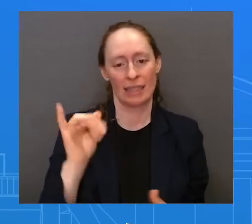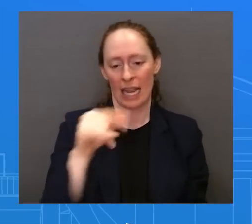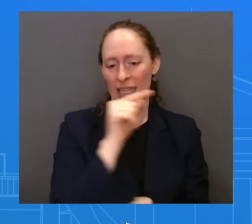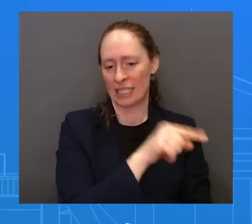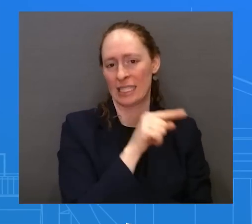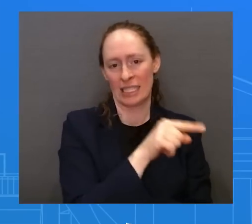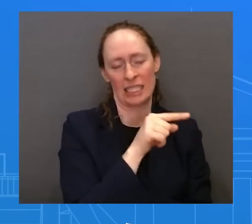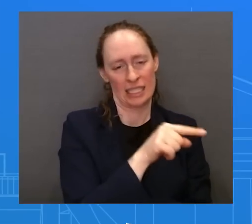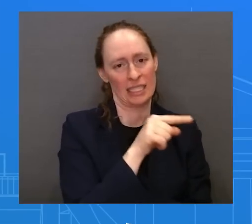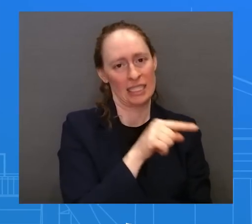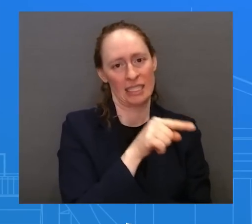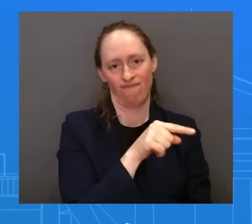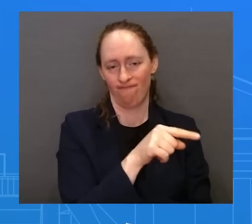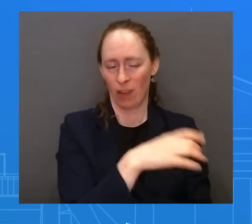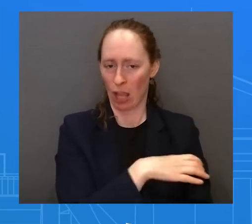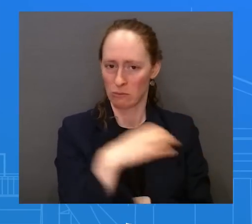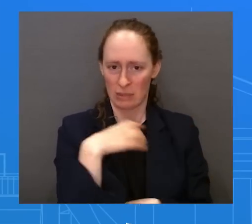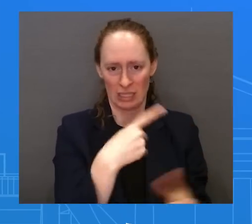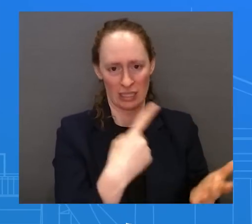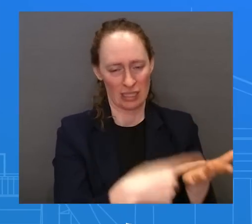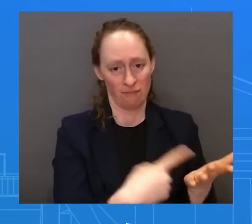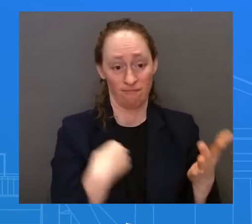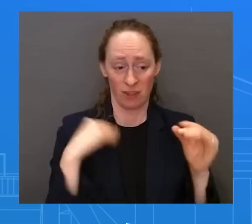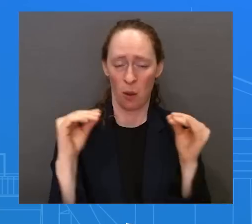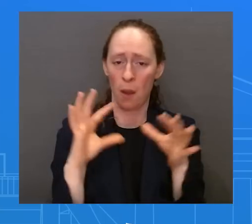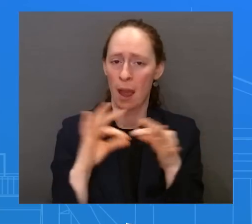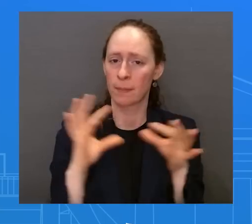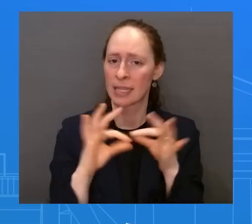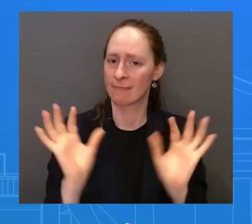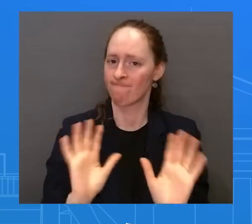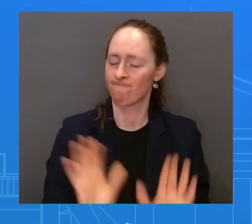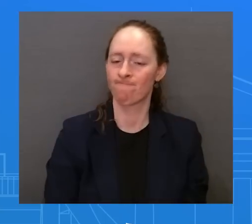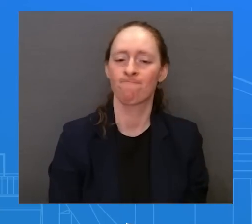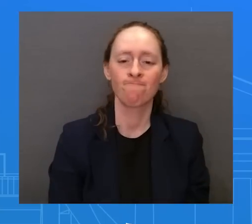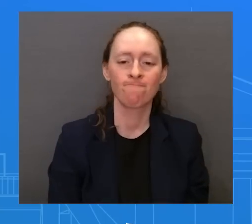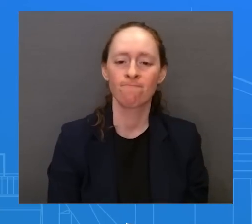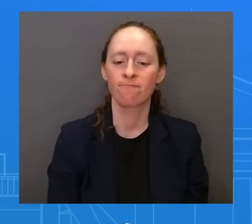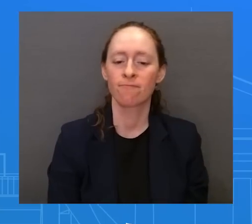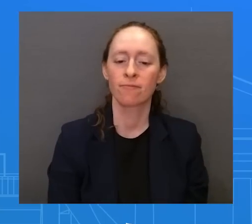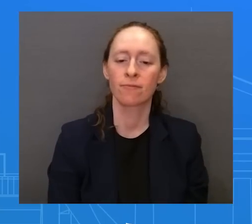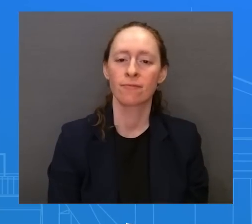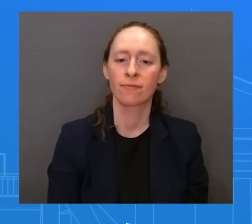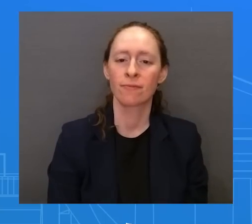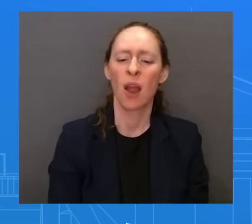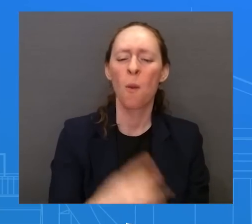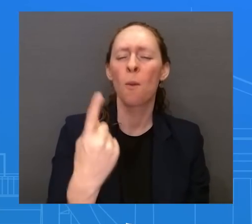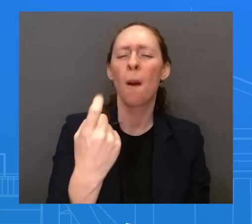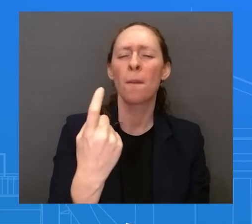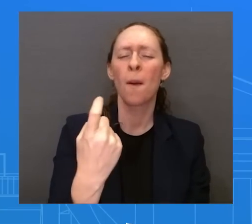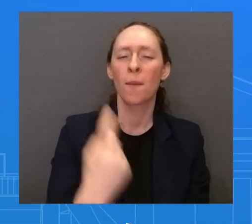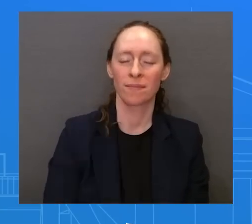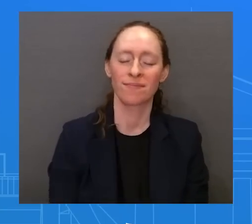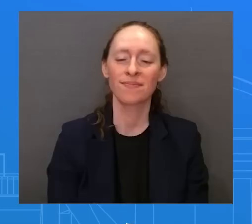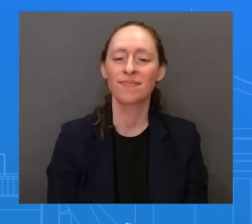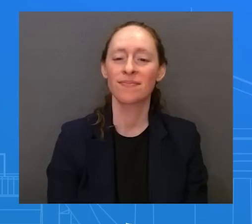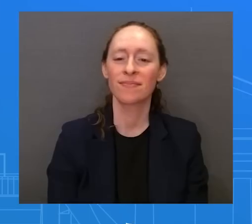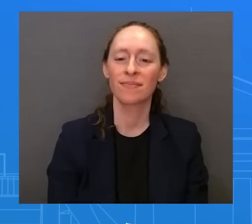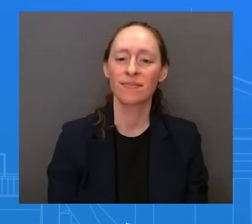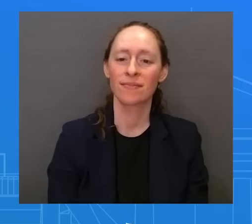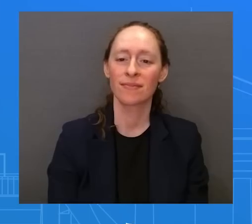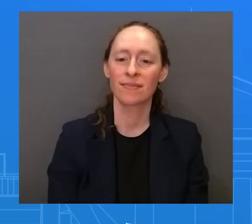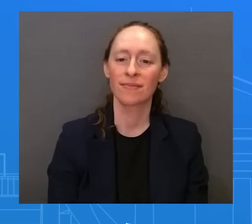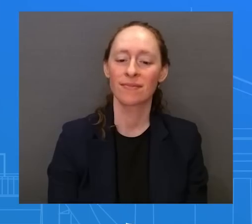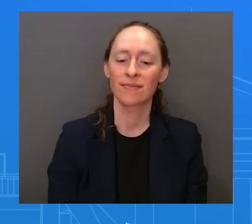I'm just not going to comment on this at this time all right I'll take I'll take one more time hi thank you so much